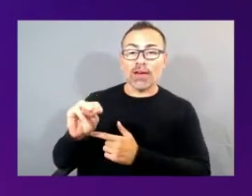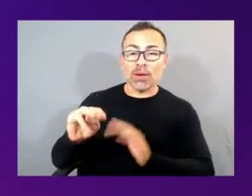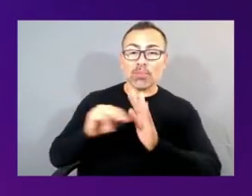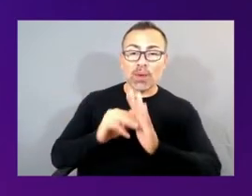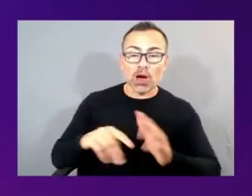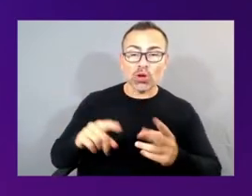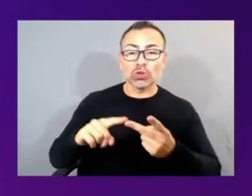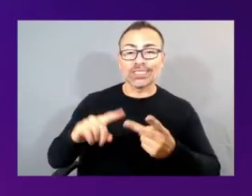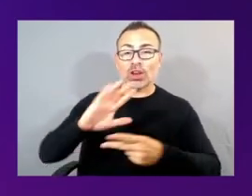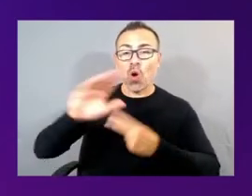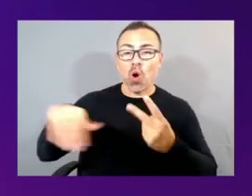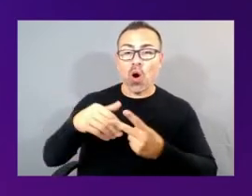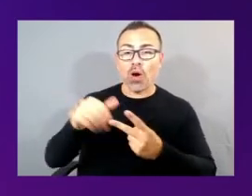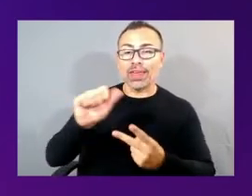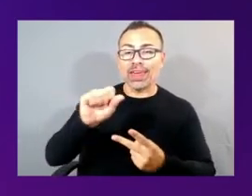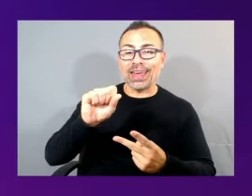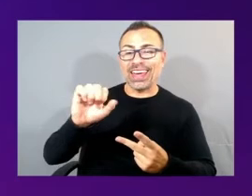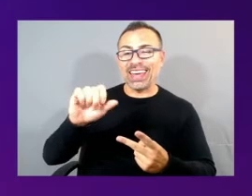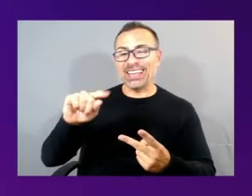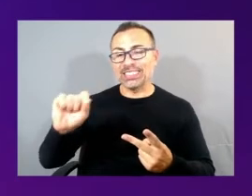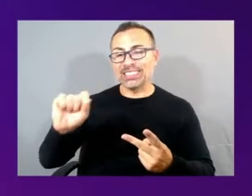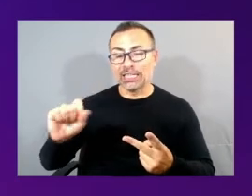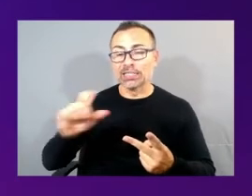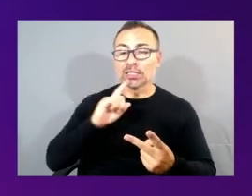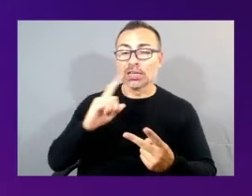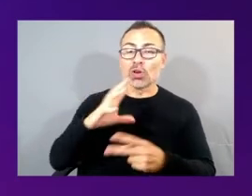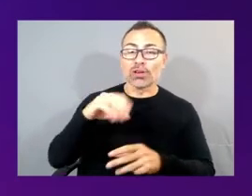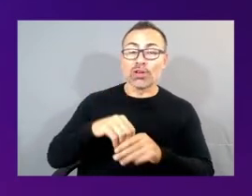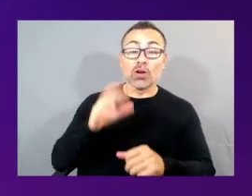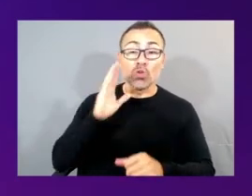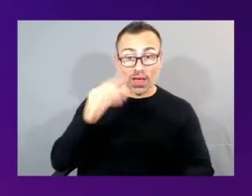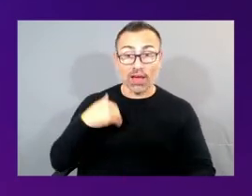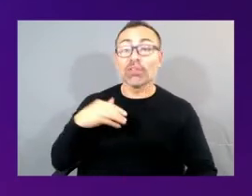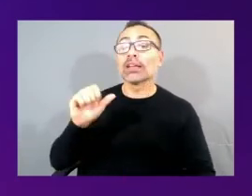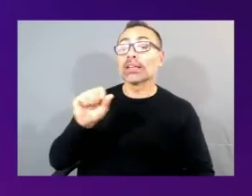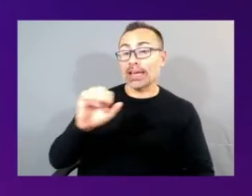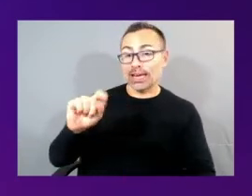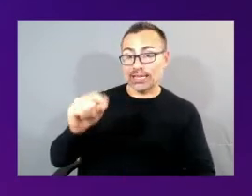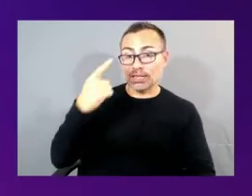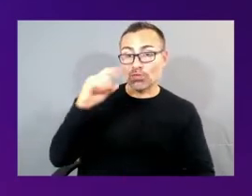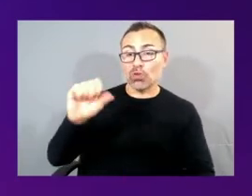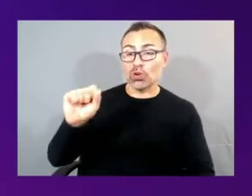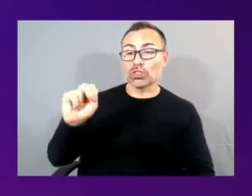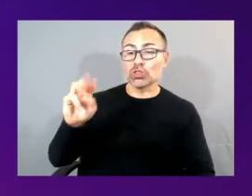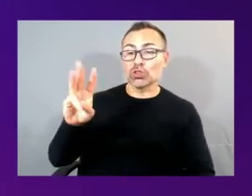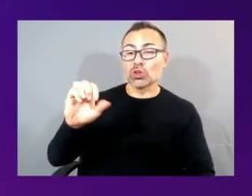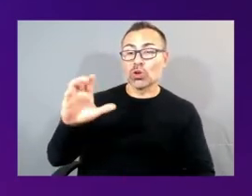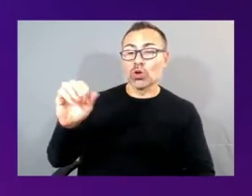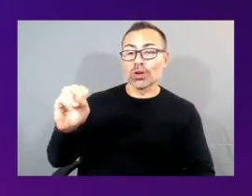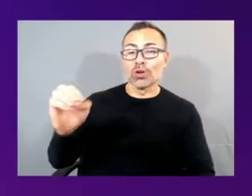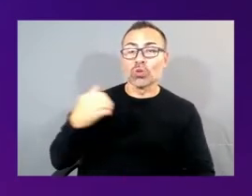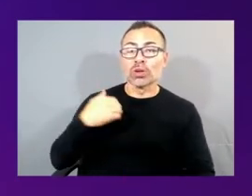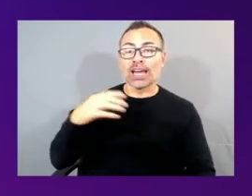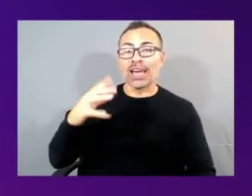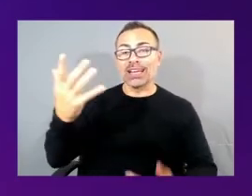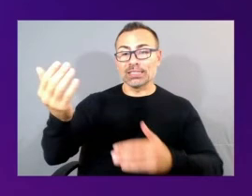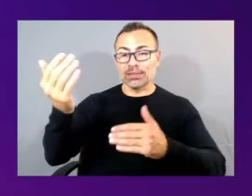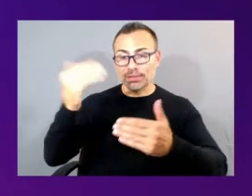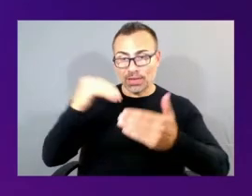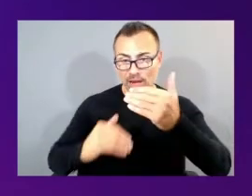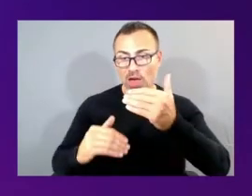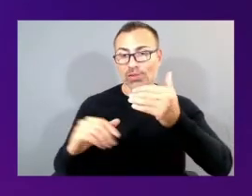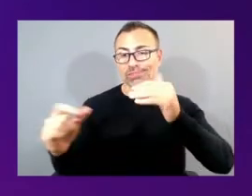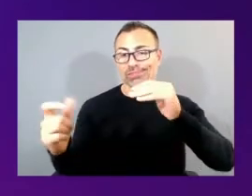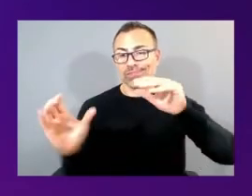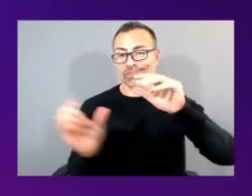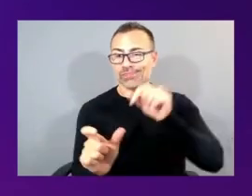are involved in the process. So there will be an asset for Snowcone, which has a child asset called vibration. Now this is all being generated